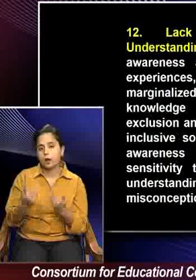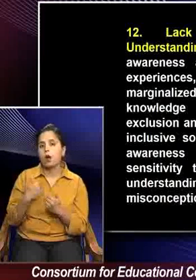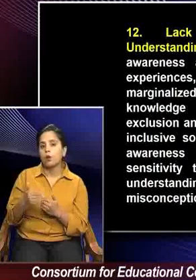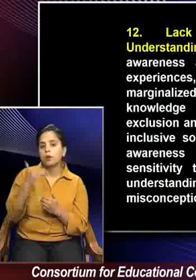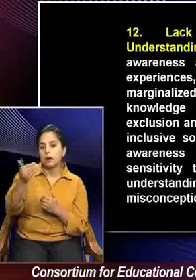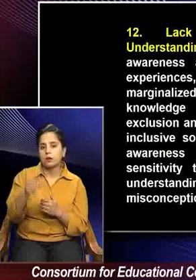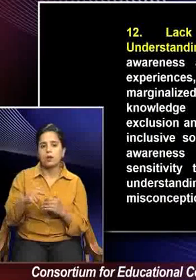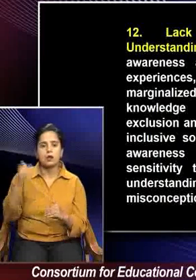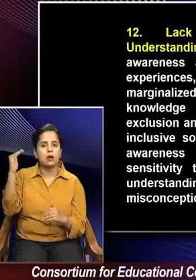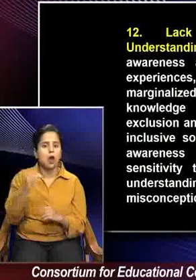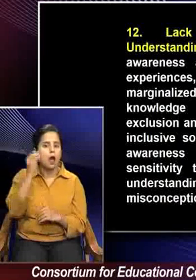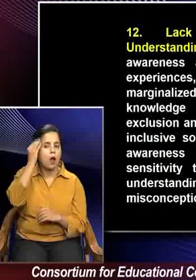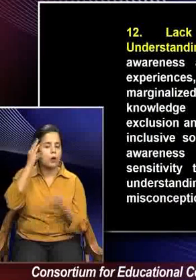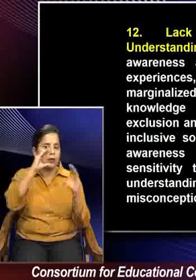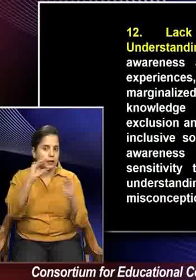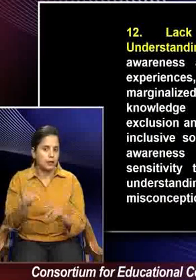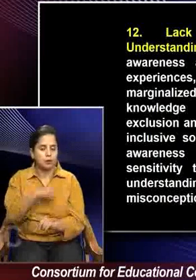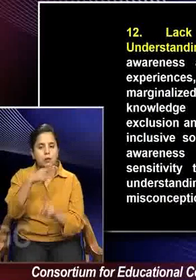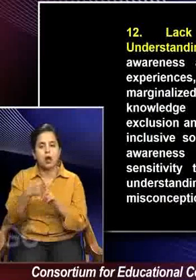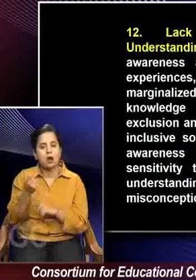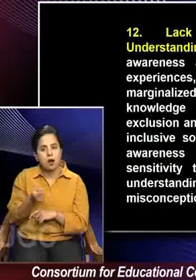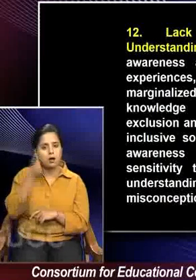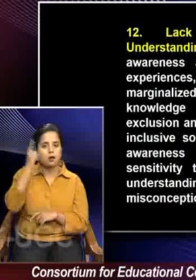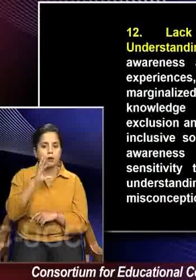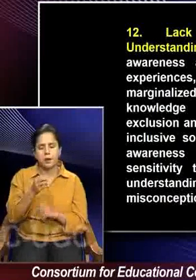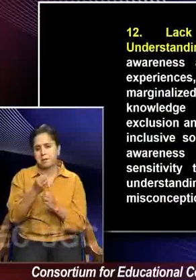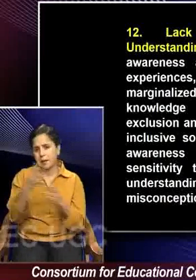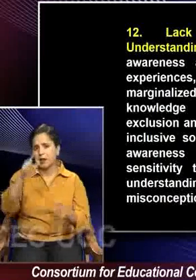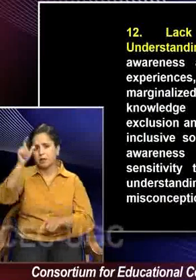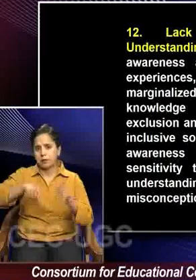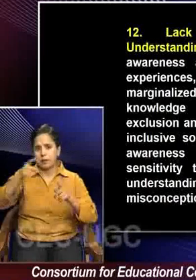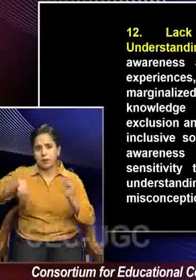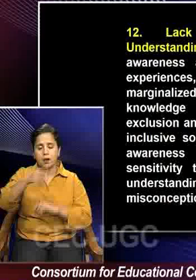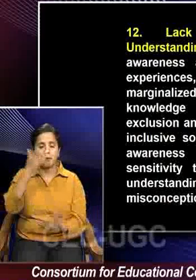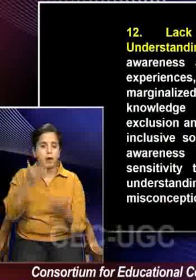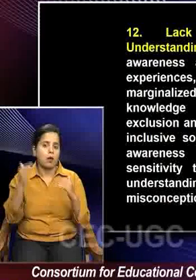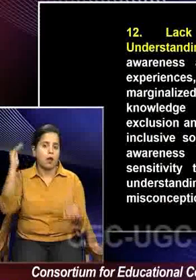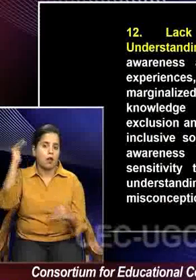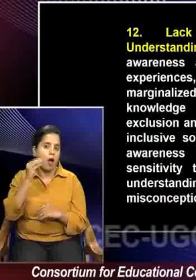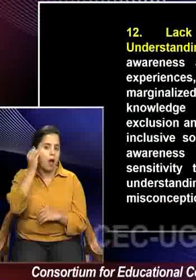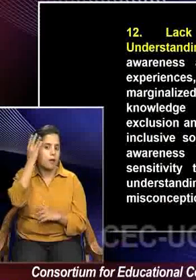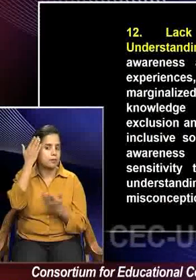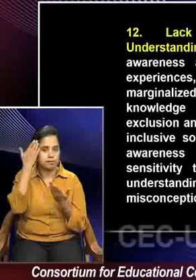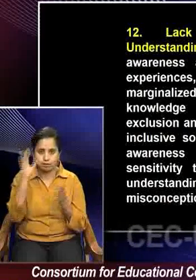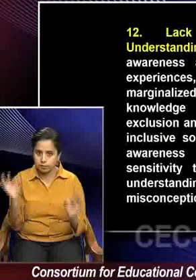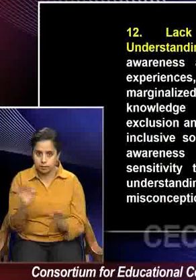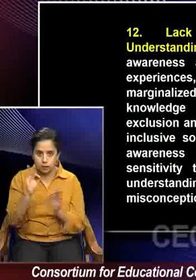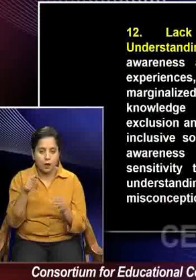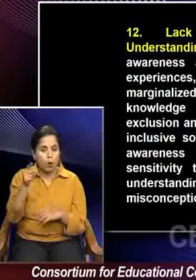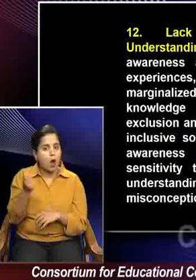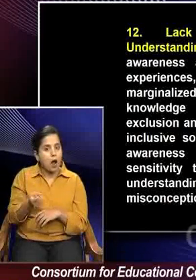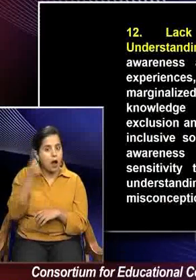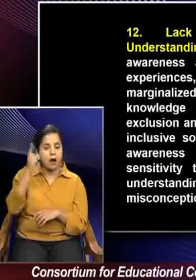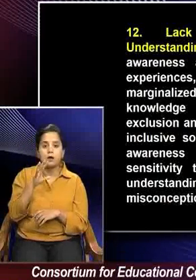a lack of awareness and understanding. Many people may lack the awareness and